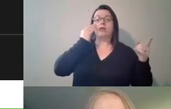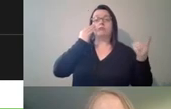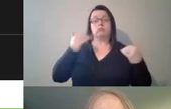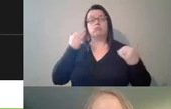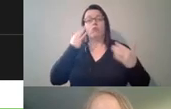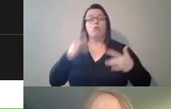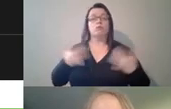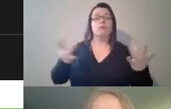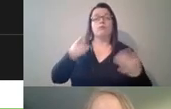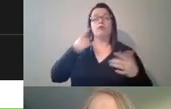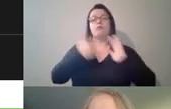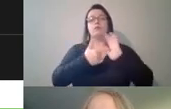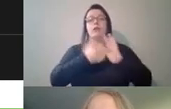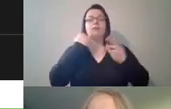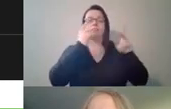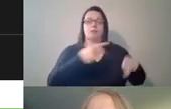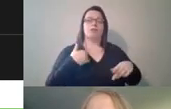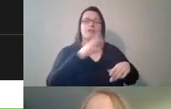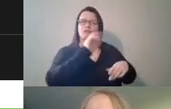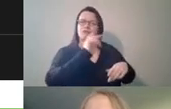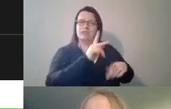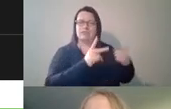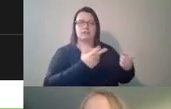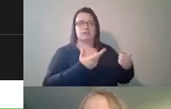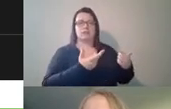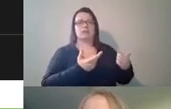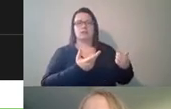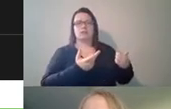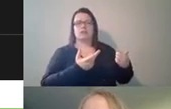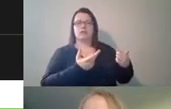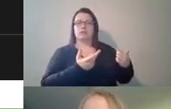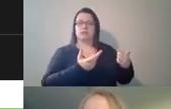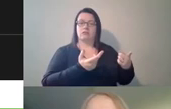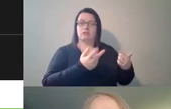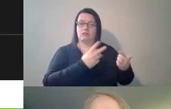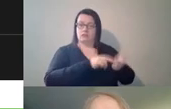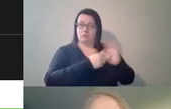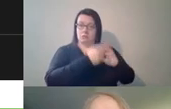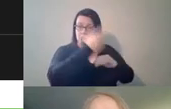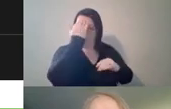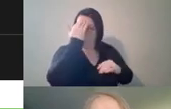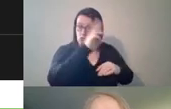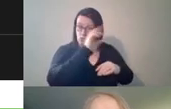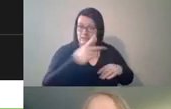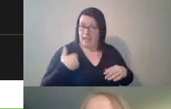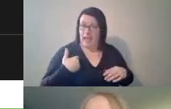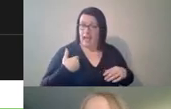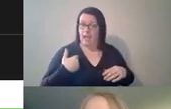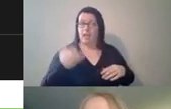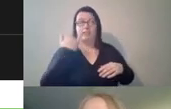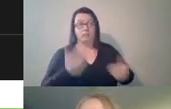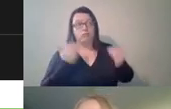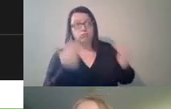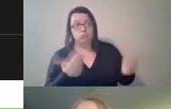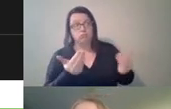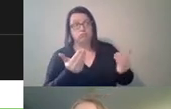has a serious risk that is impacting their safety and well-being, are they aware that they have this risk and that the consequences of that risk are